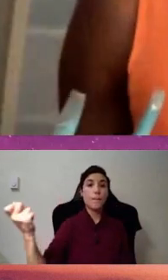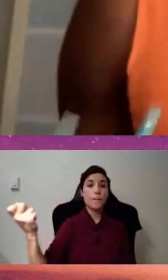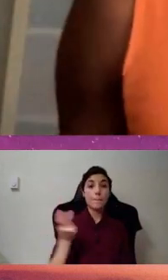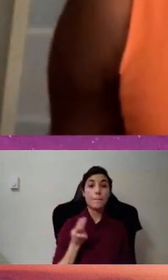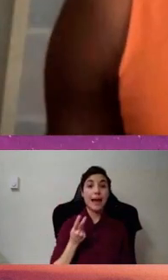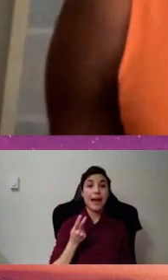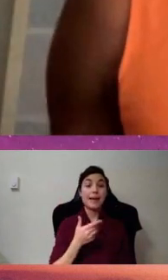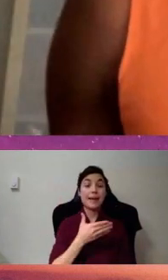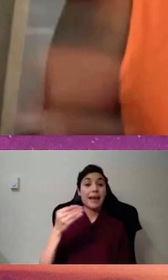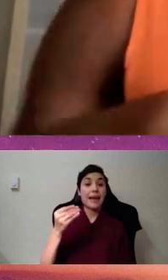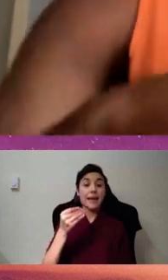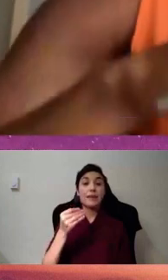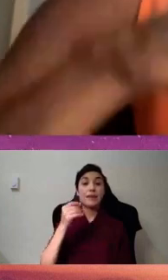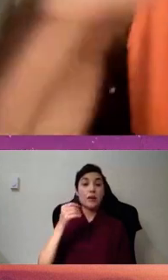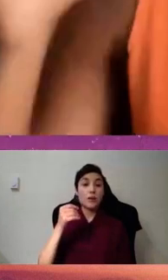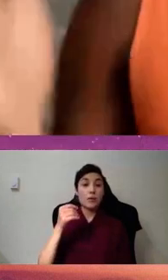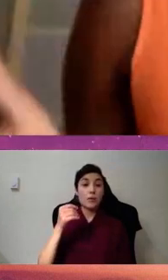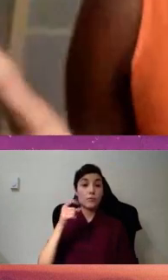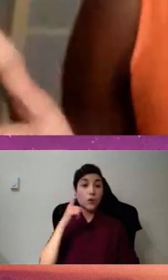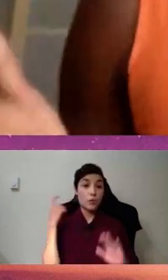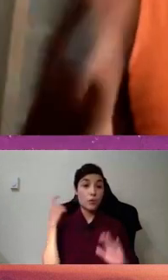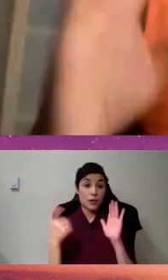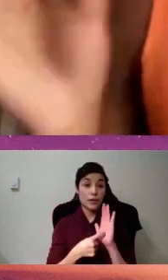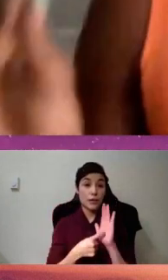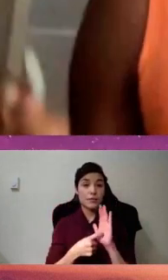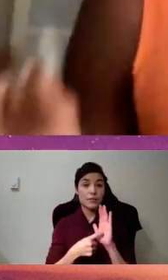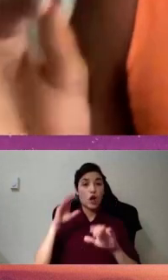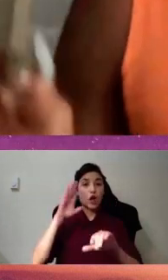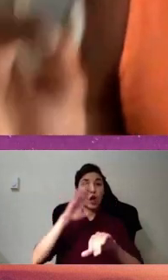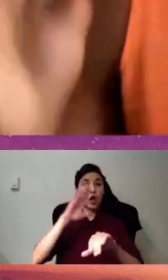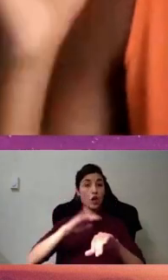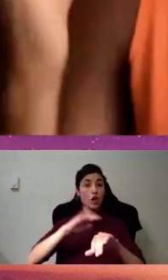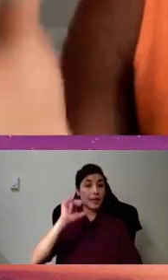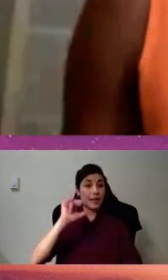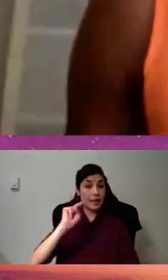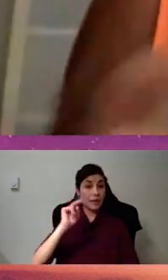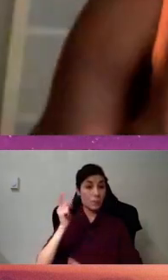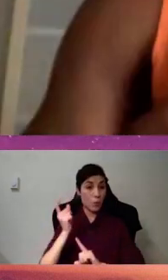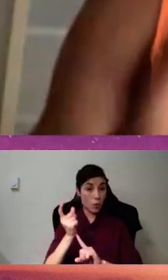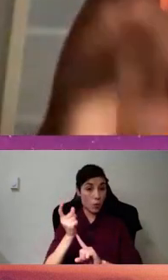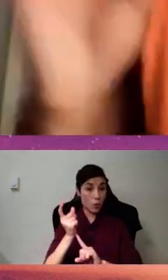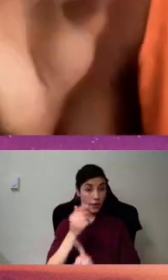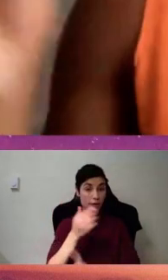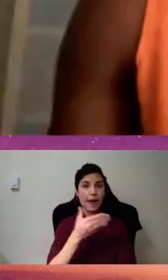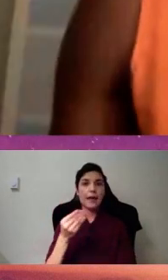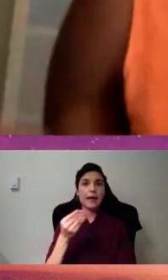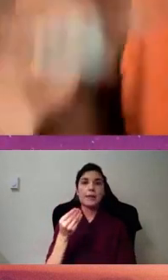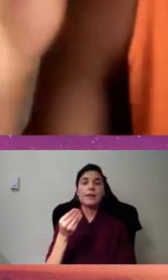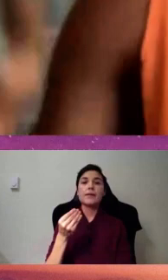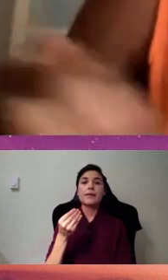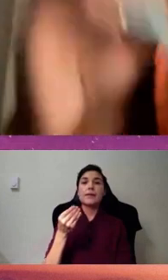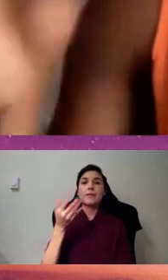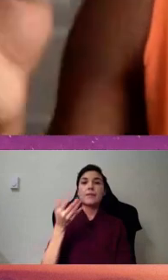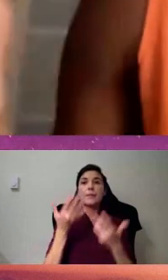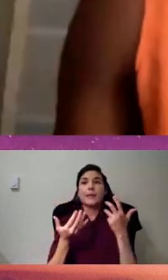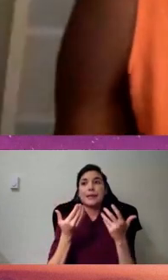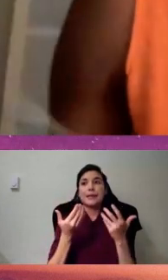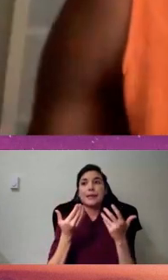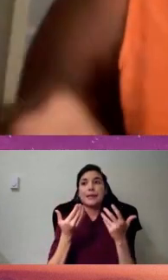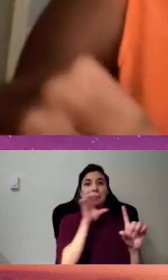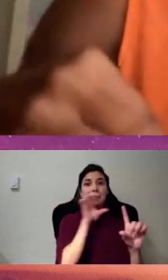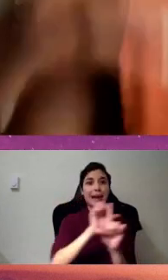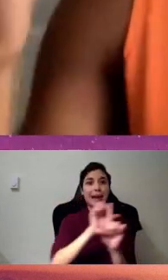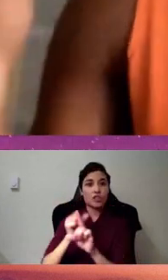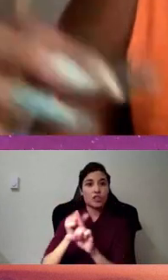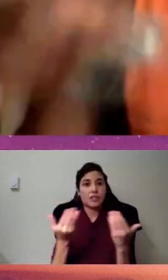in moment. And for any moment also that we didn't catch, in case that we said something that was a little bit of a nice, nasty or ableist